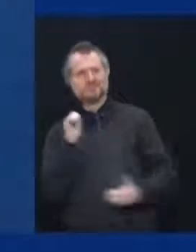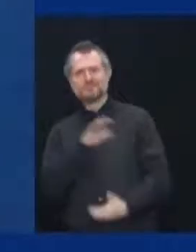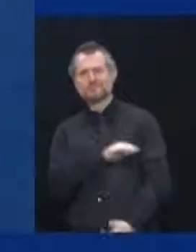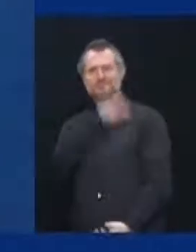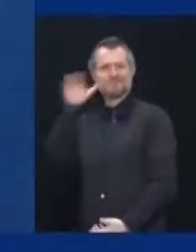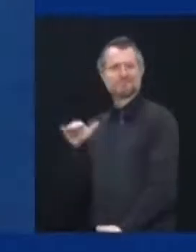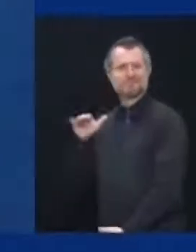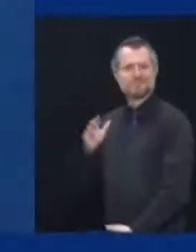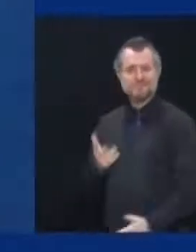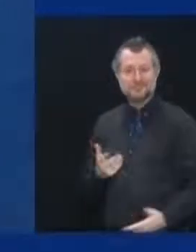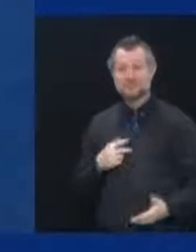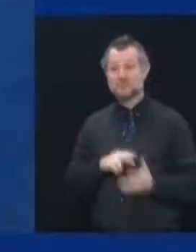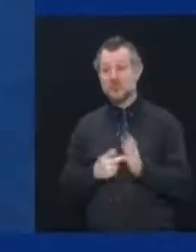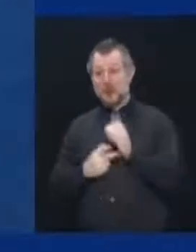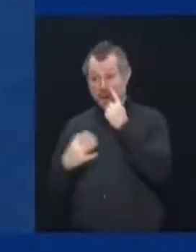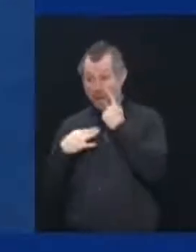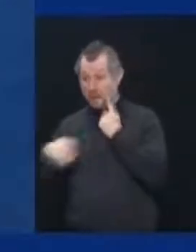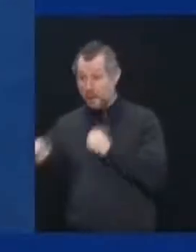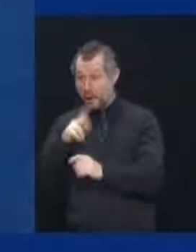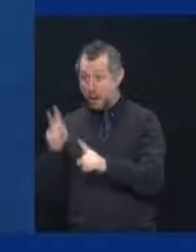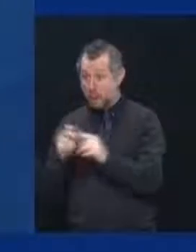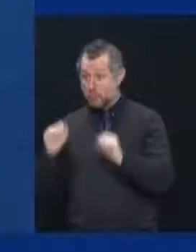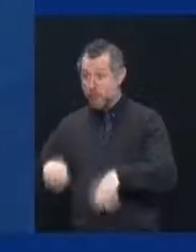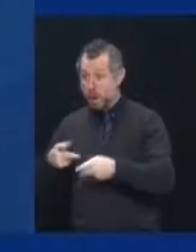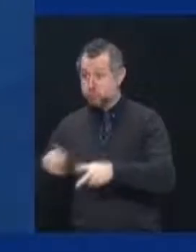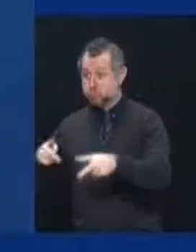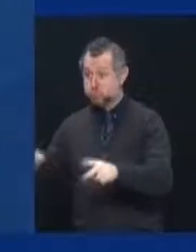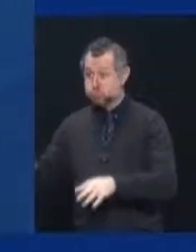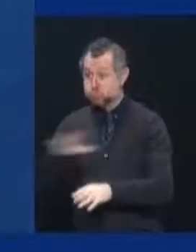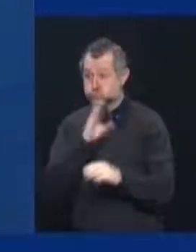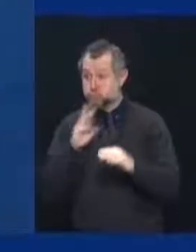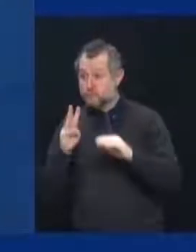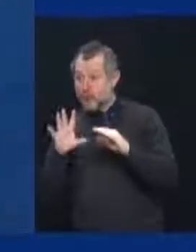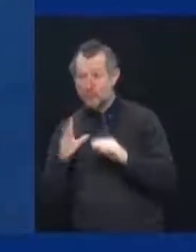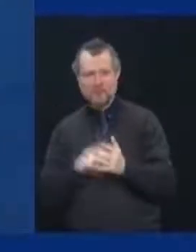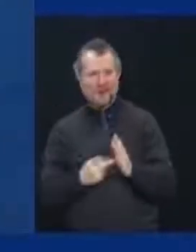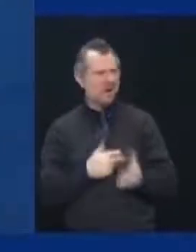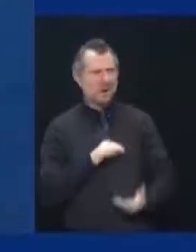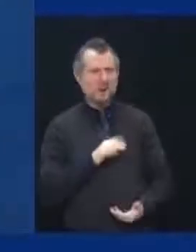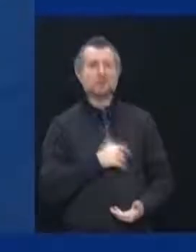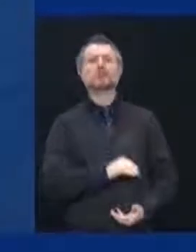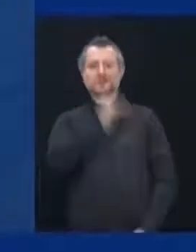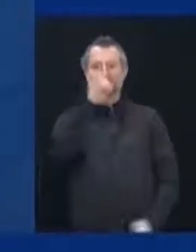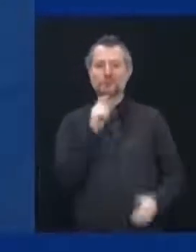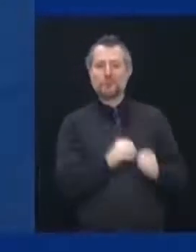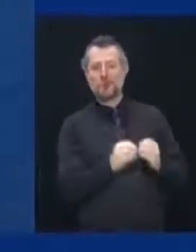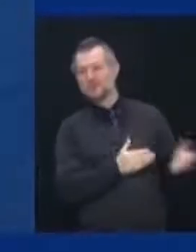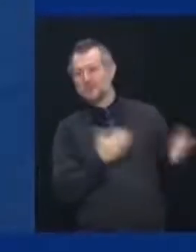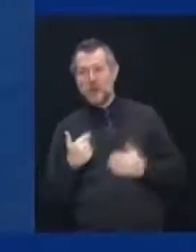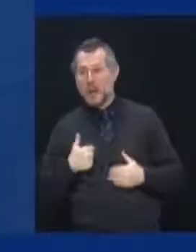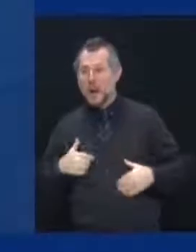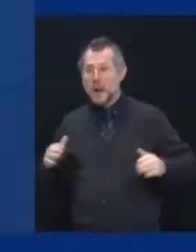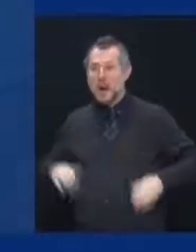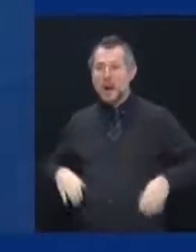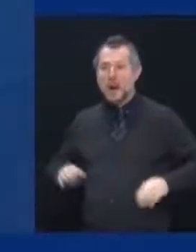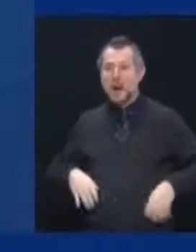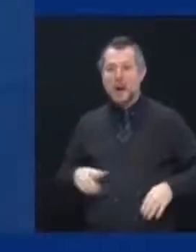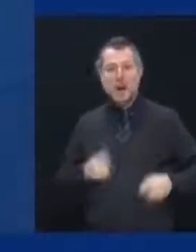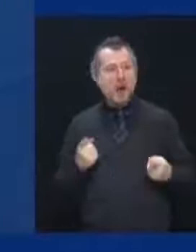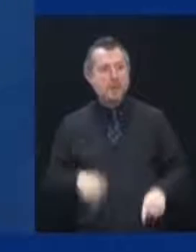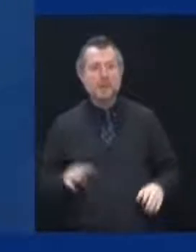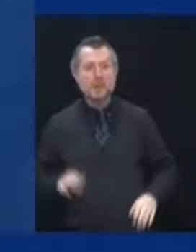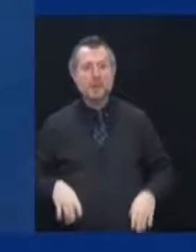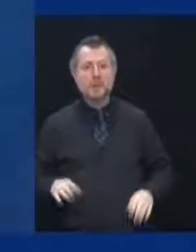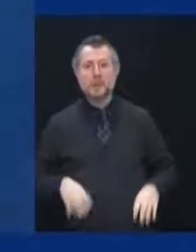the eligibility, but we'll increase the allocation. That hasn't happened. They increased the